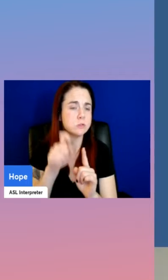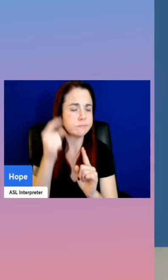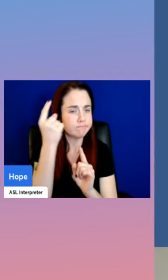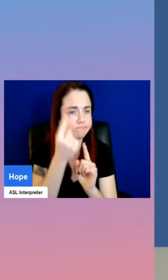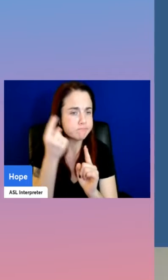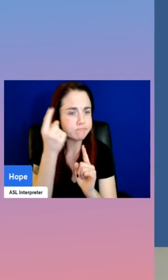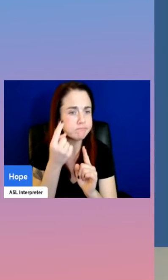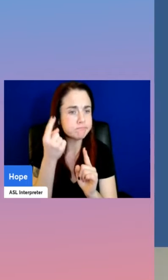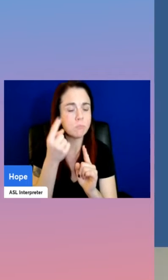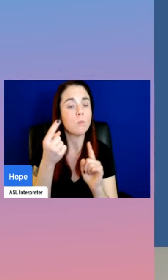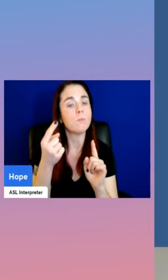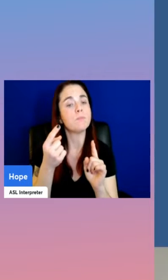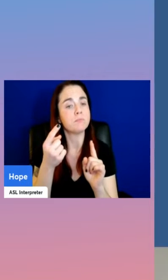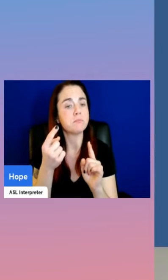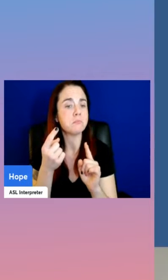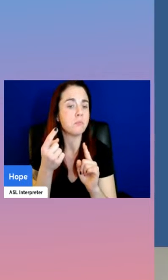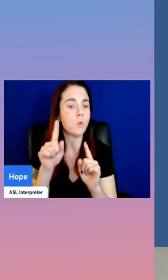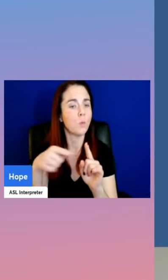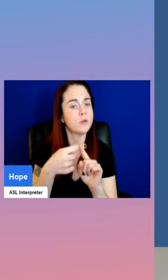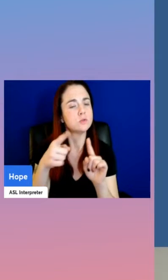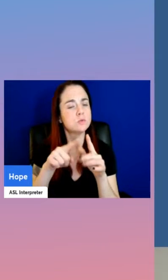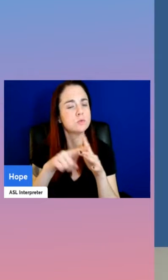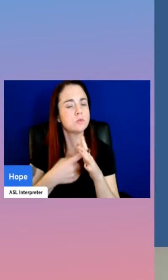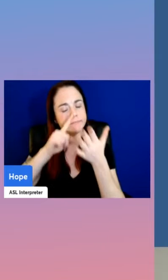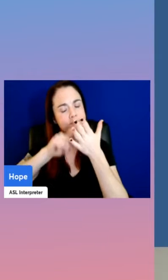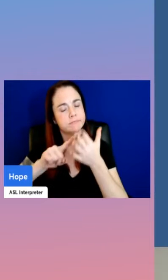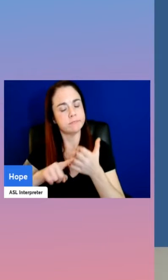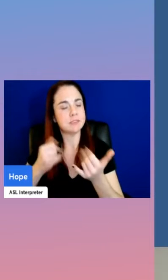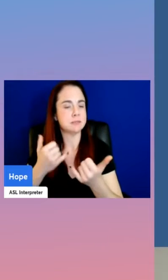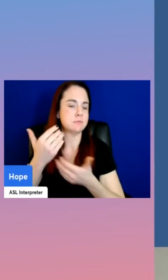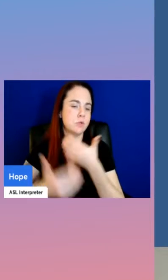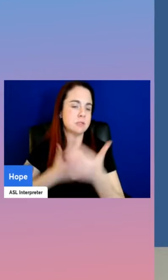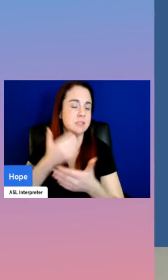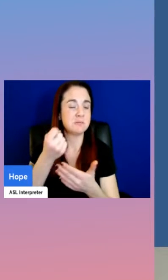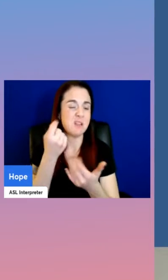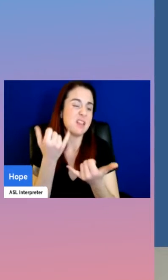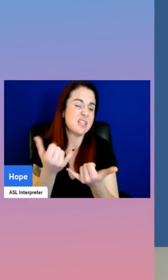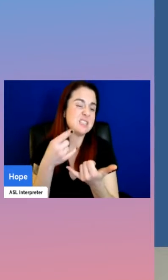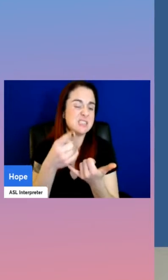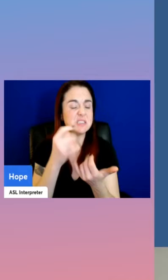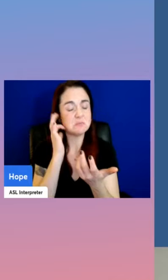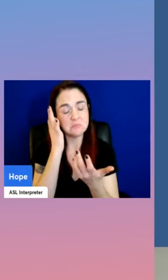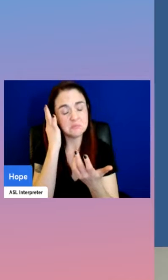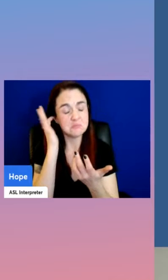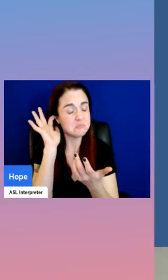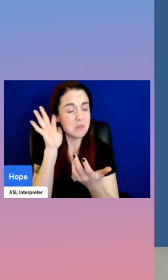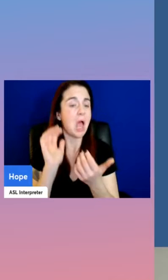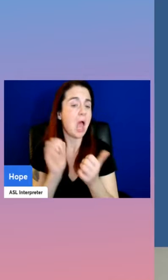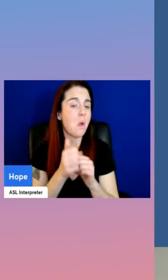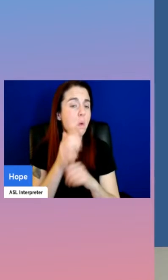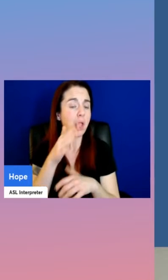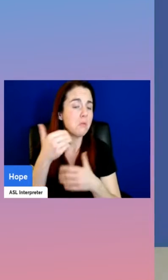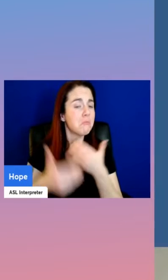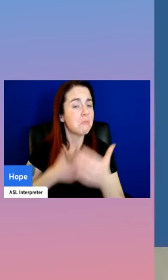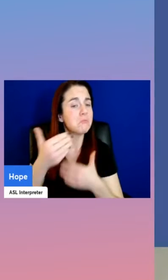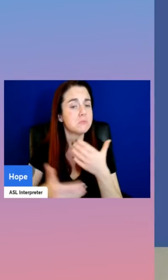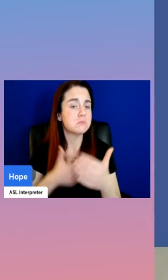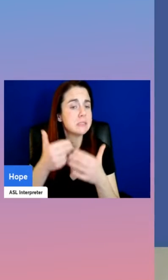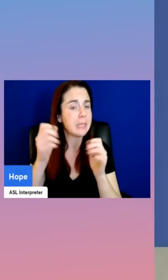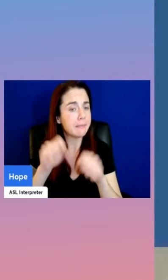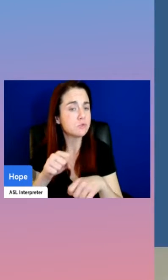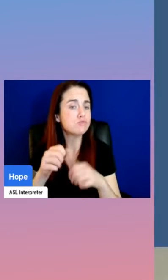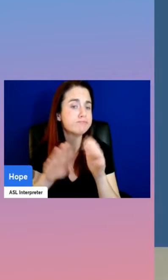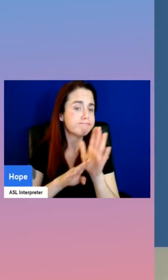account while you look into this process. But this is more or less how it will go for being able to architect